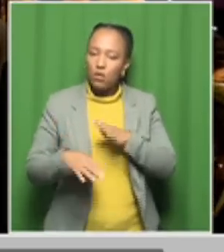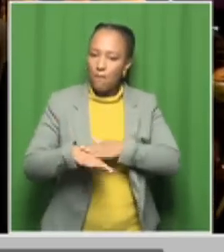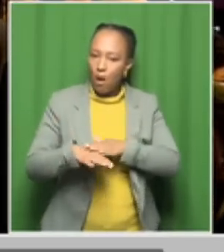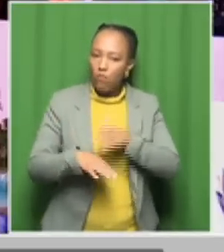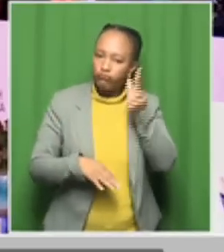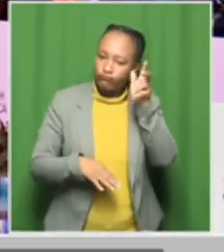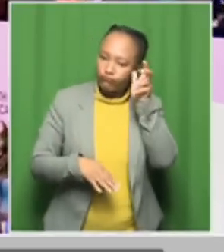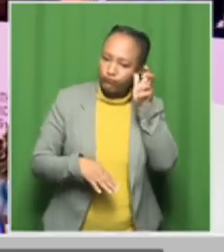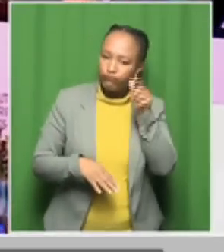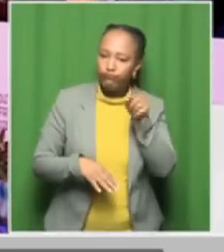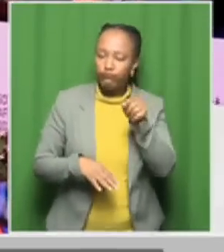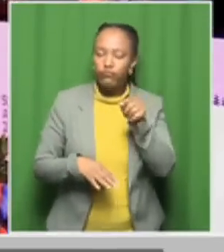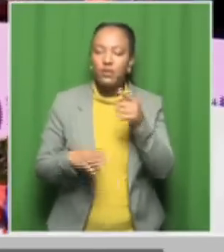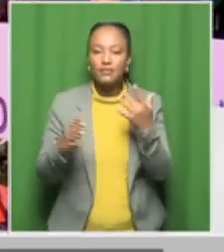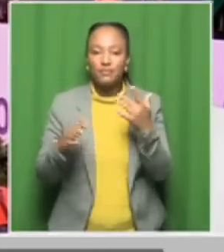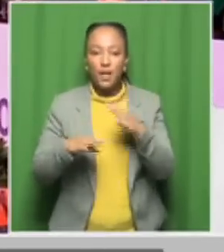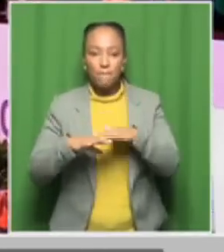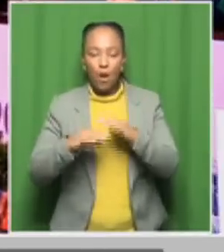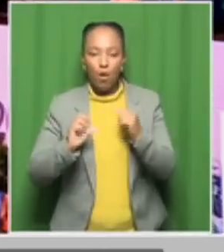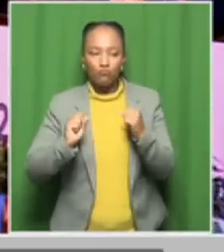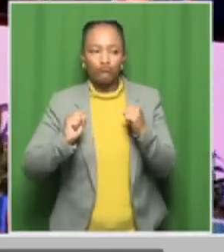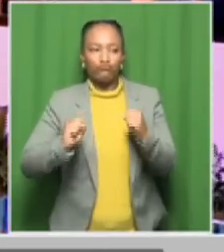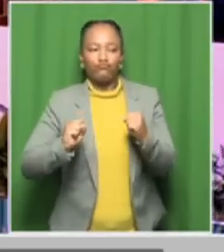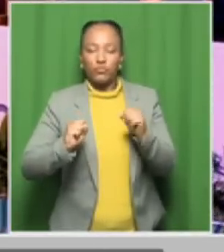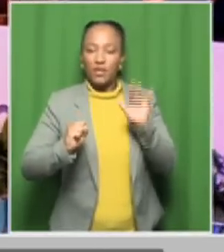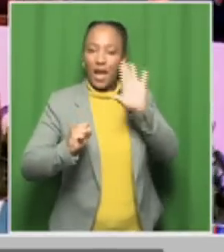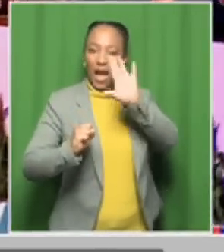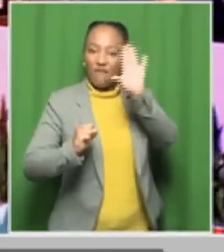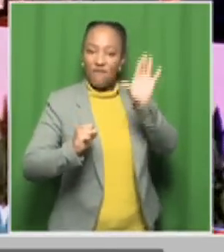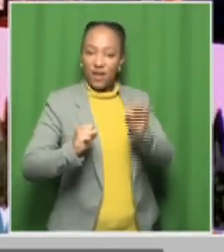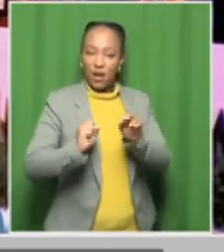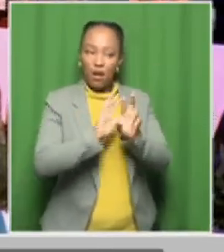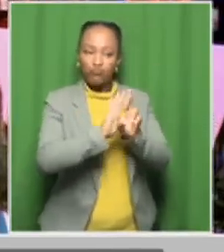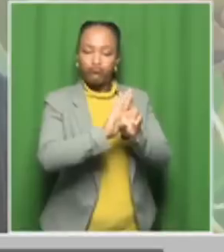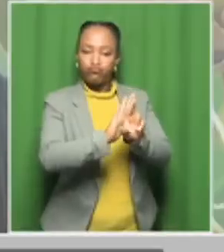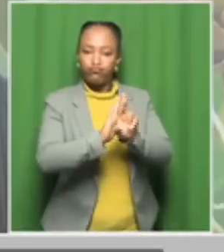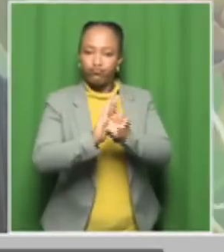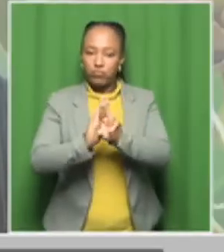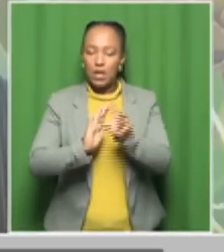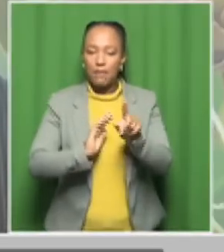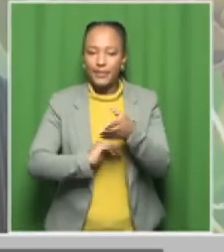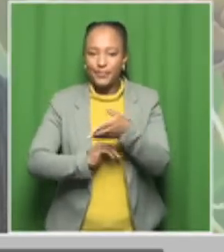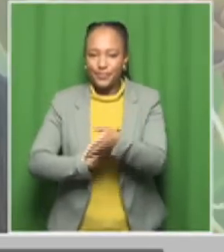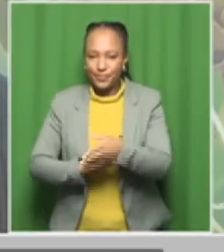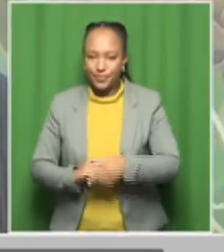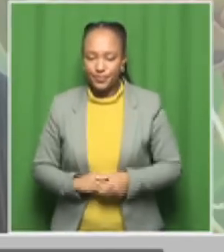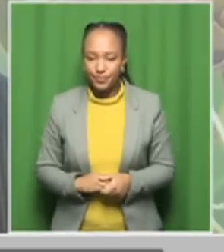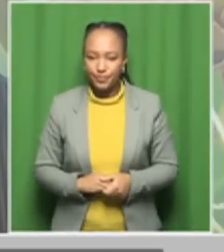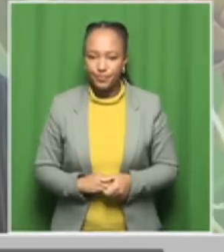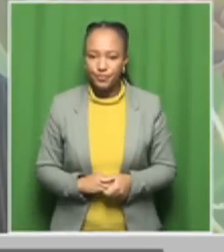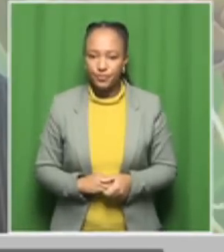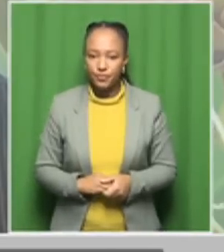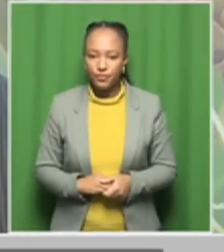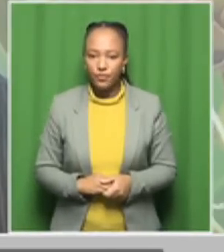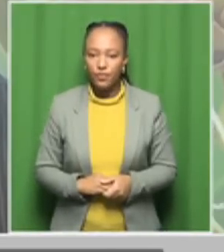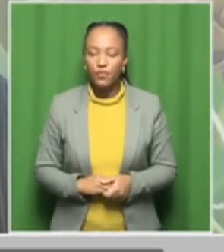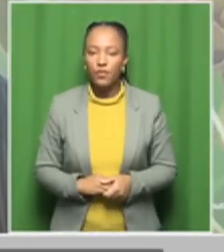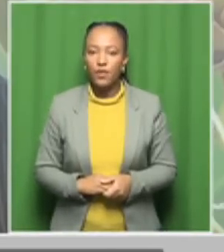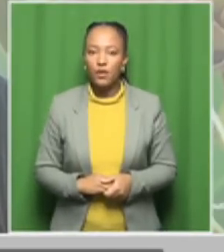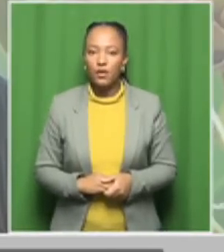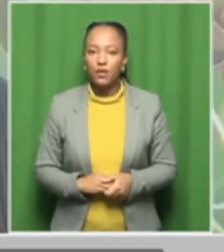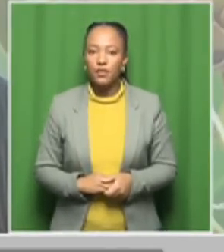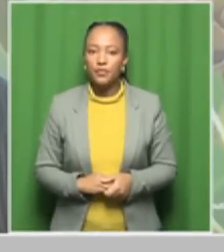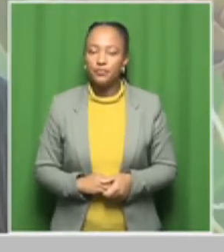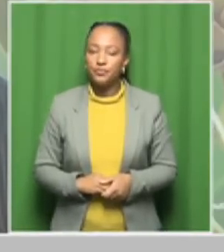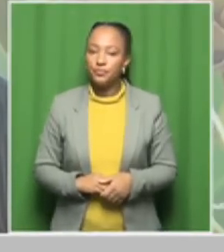and hearing an amplified African voice. And ultimately, Ambassador Mabongo, the question has